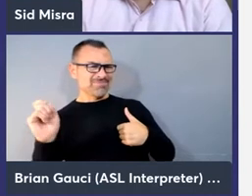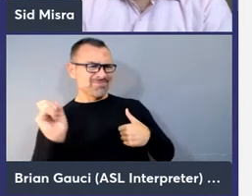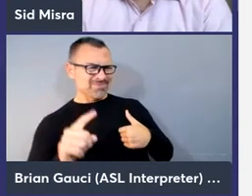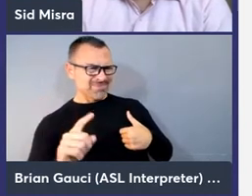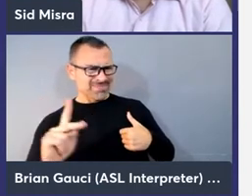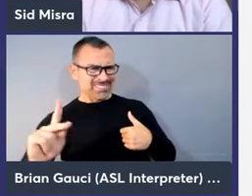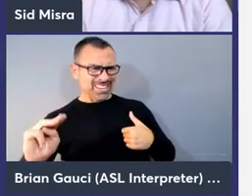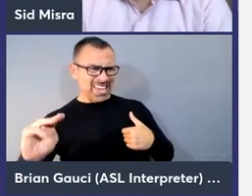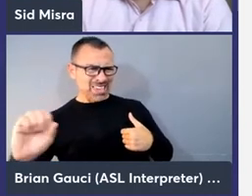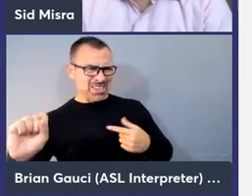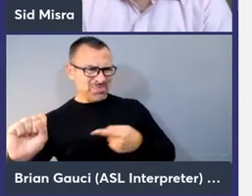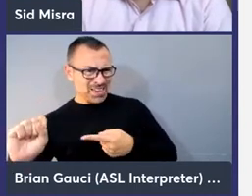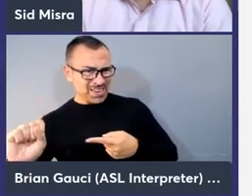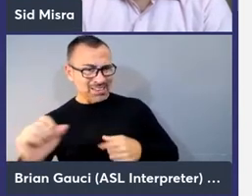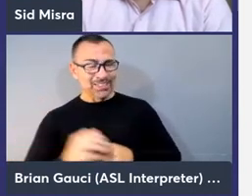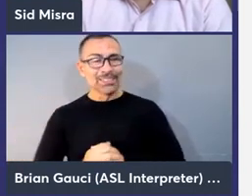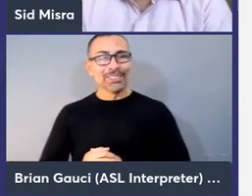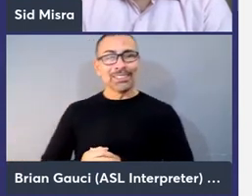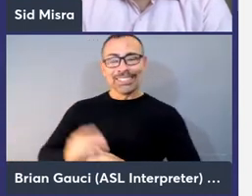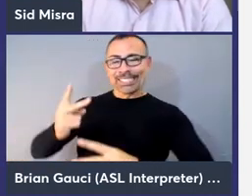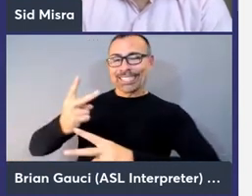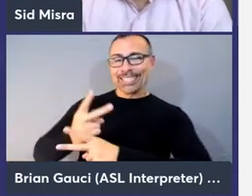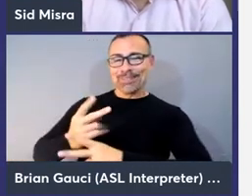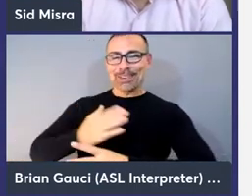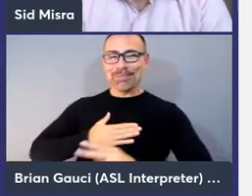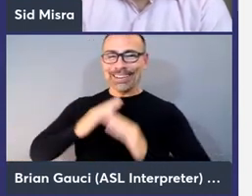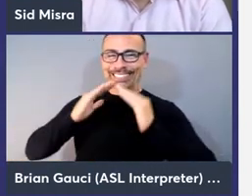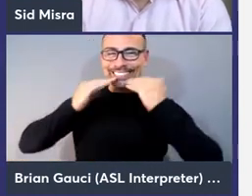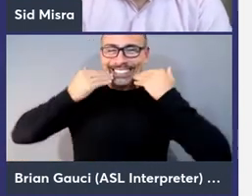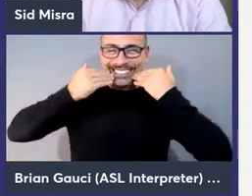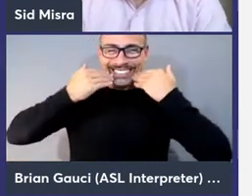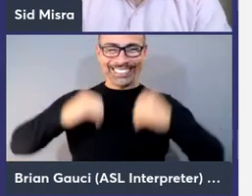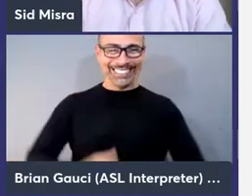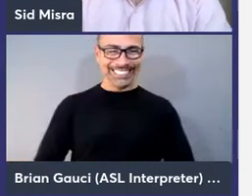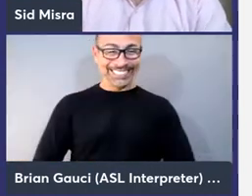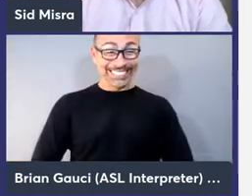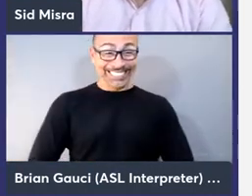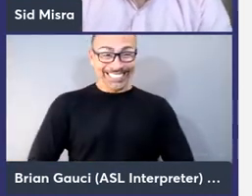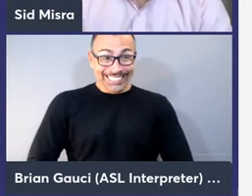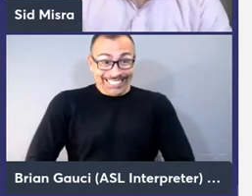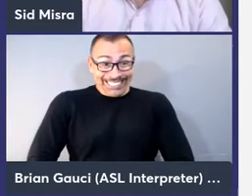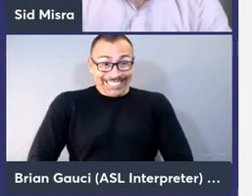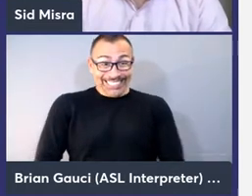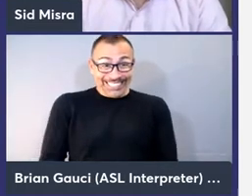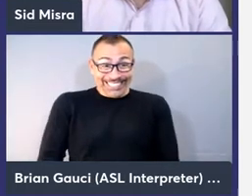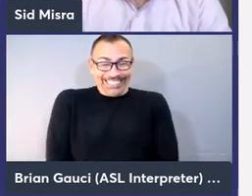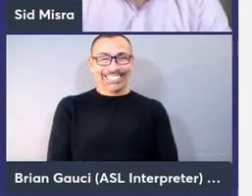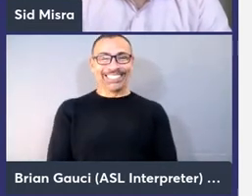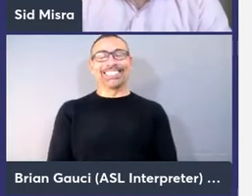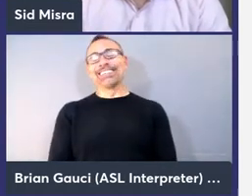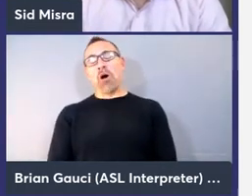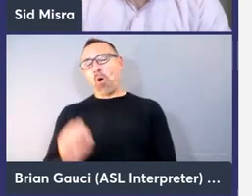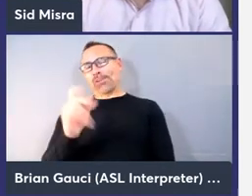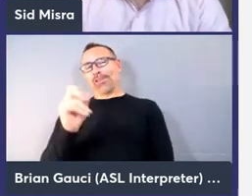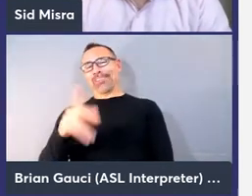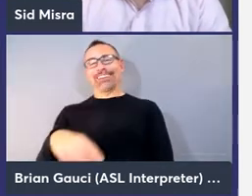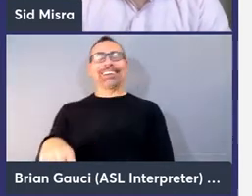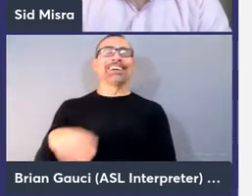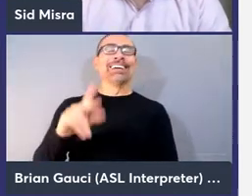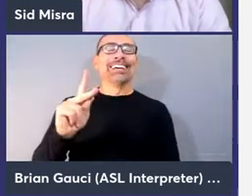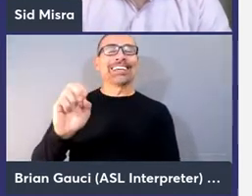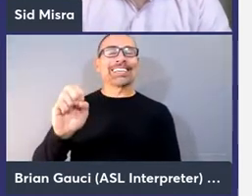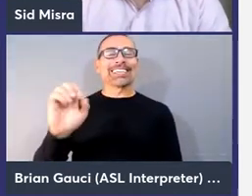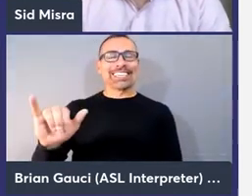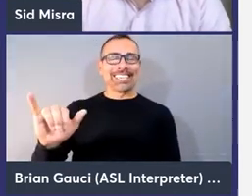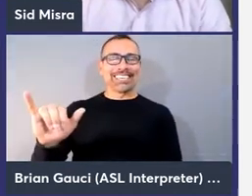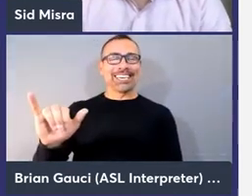keeping my smile. All right, keeping a smile. No, everyone has smiles. Key management service. So for those who don't know,